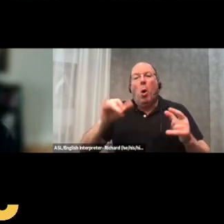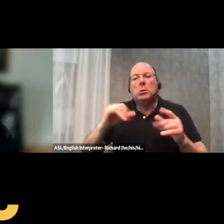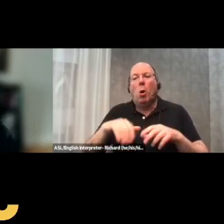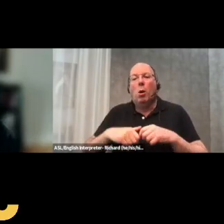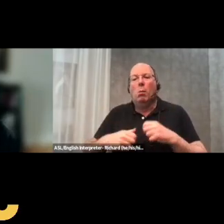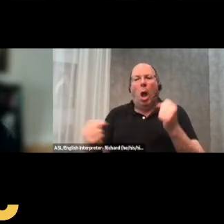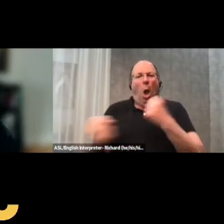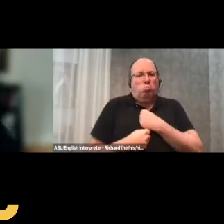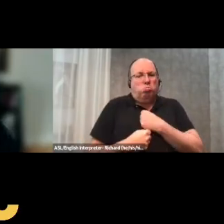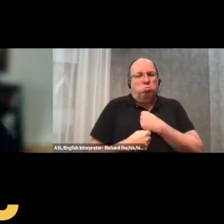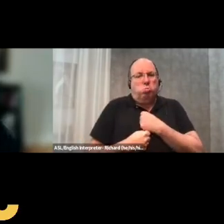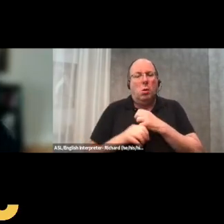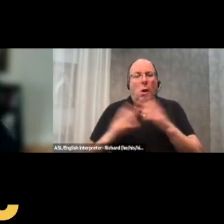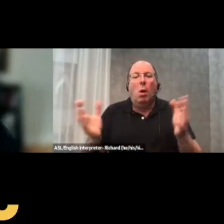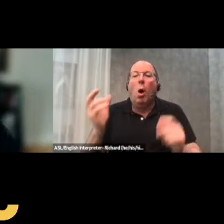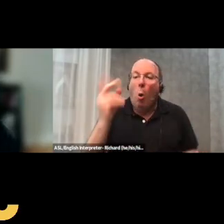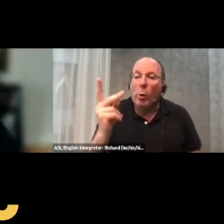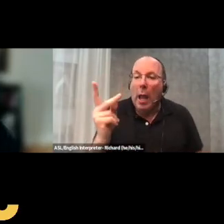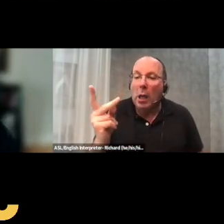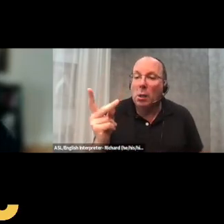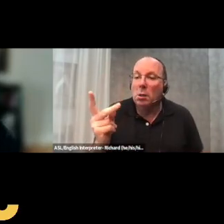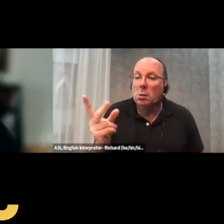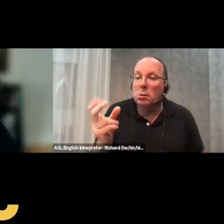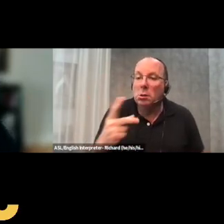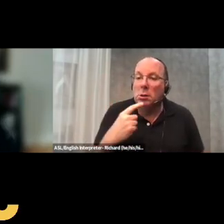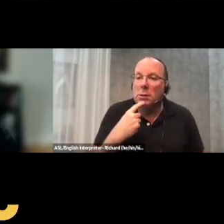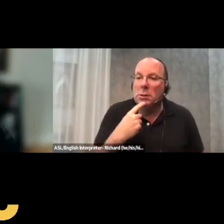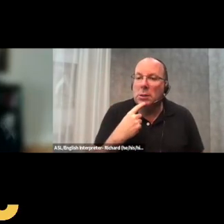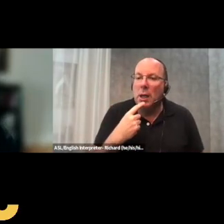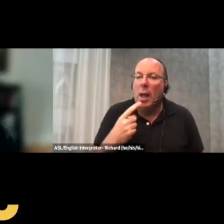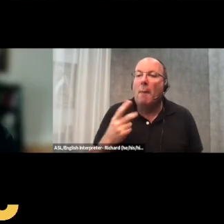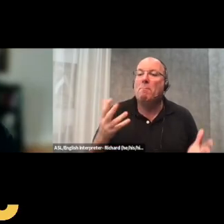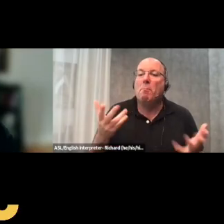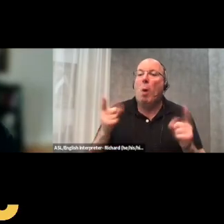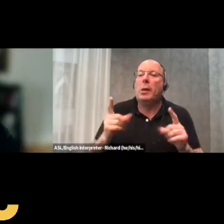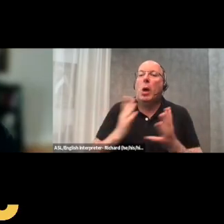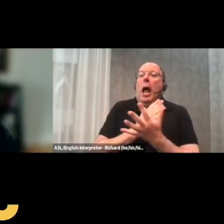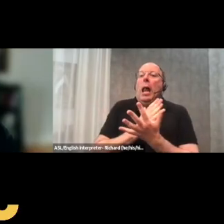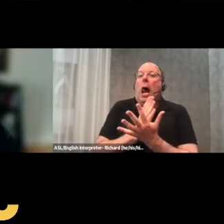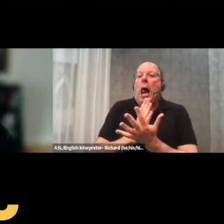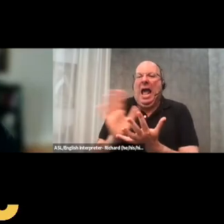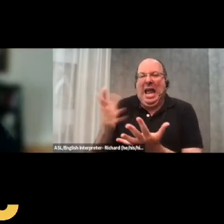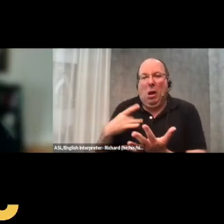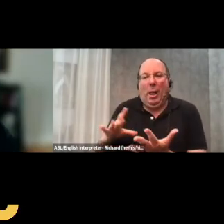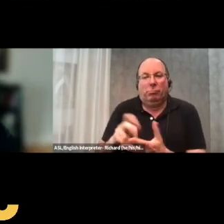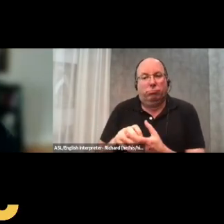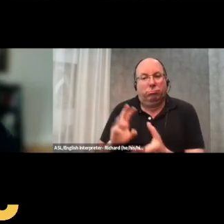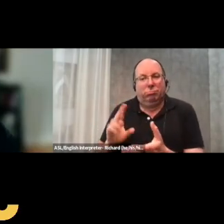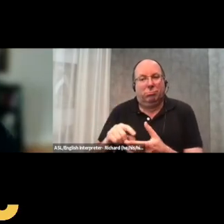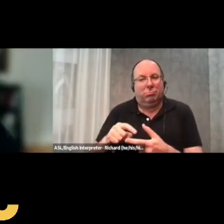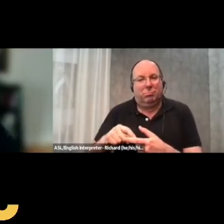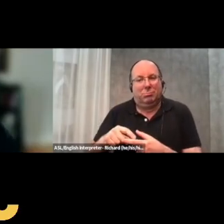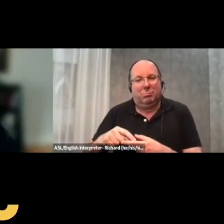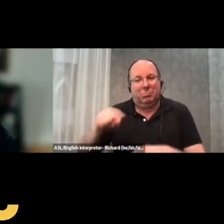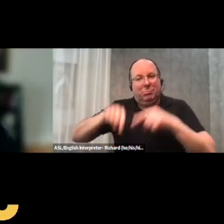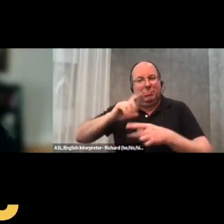things. It's okay to say even halfway through, like, actually, I don't like this, let's stop. But